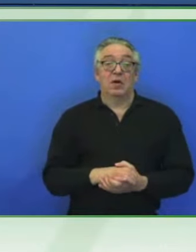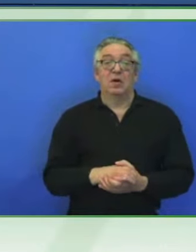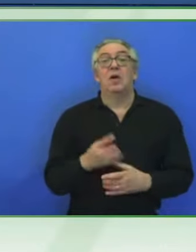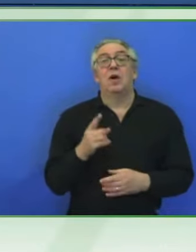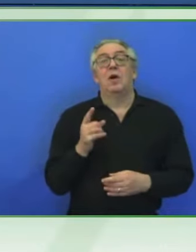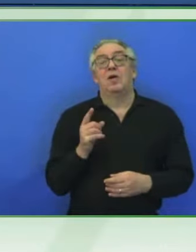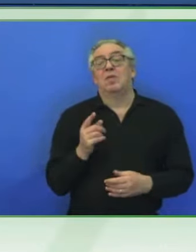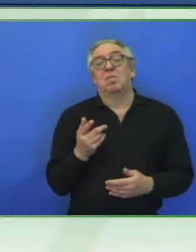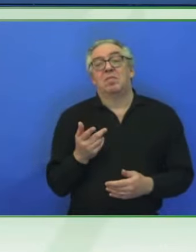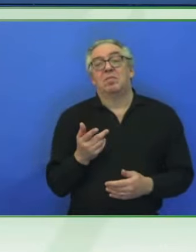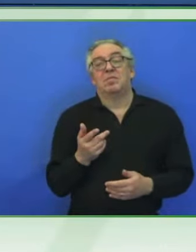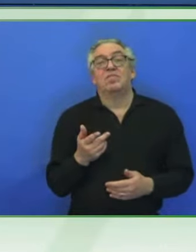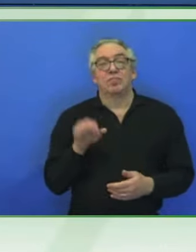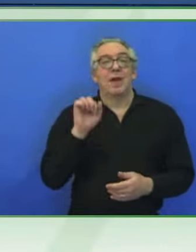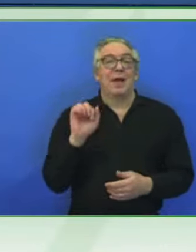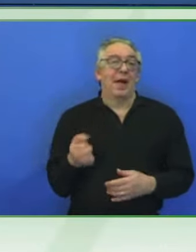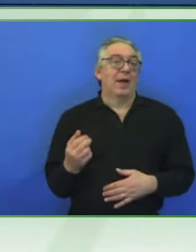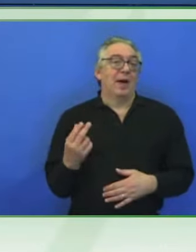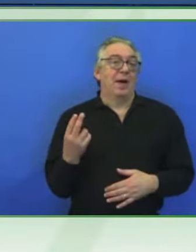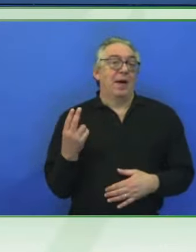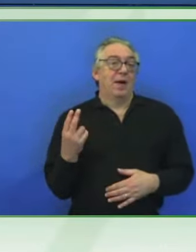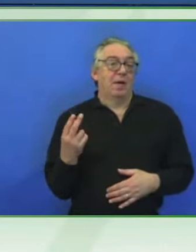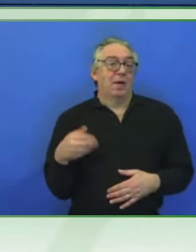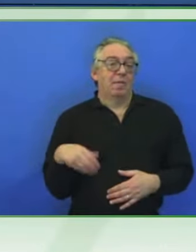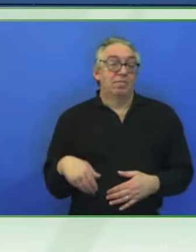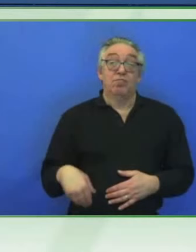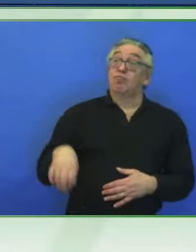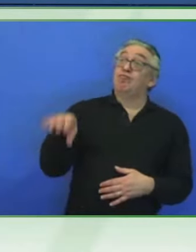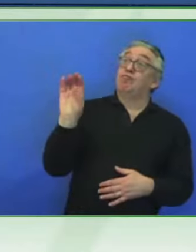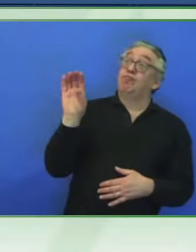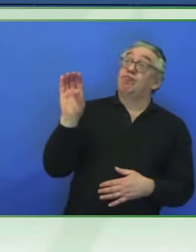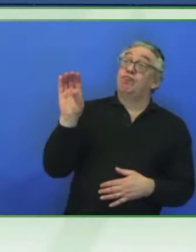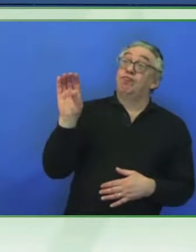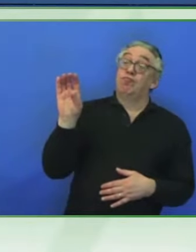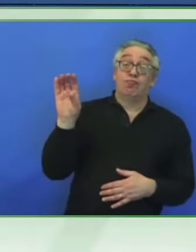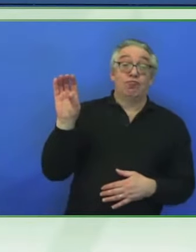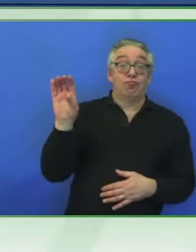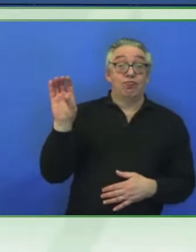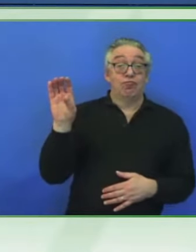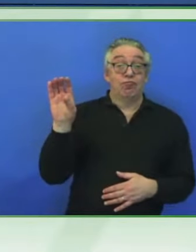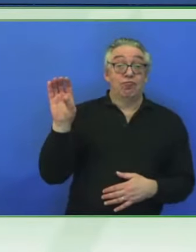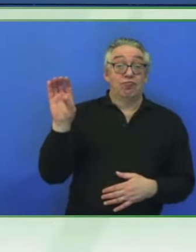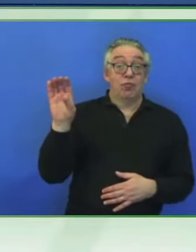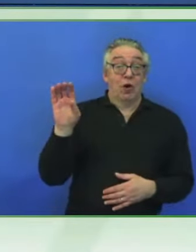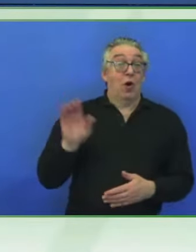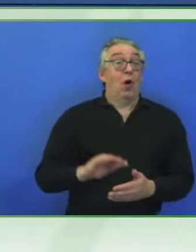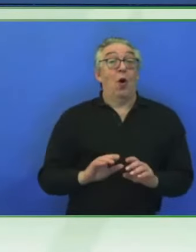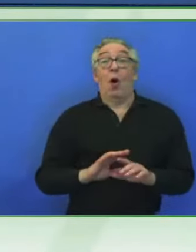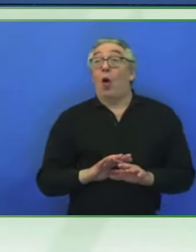read this tag on the presentation, and you will have all the information of this session.